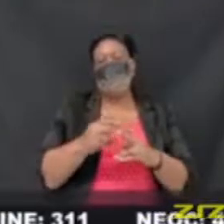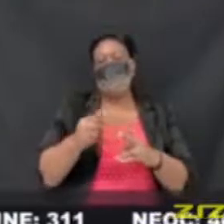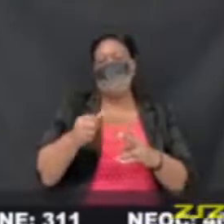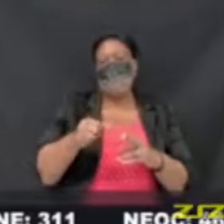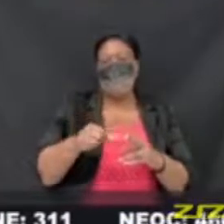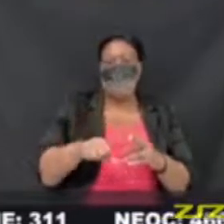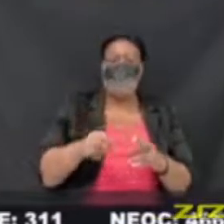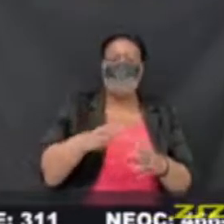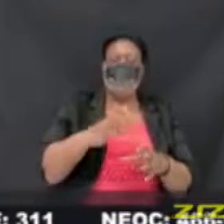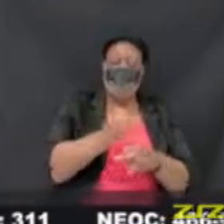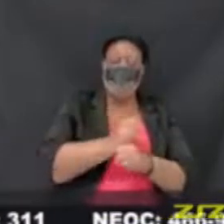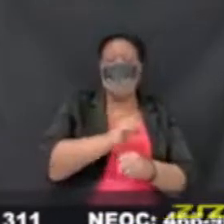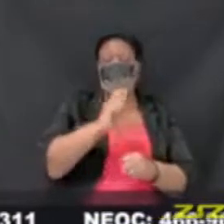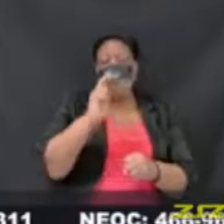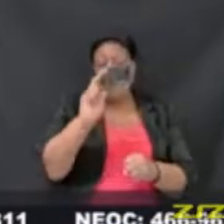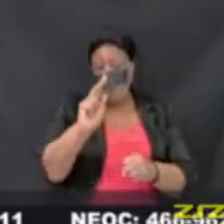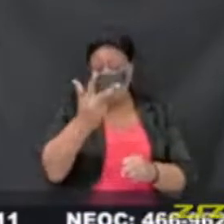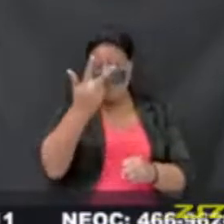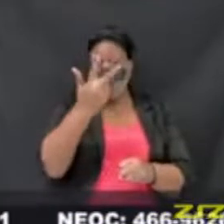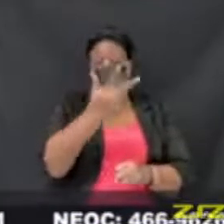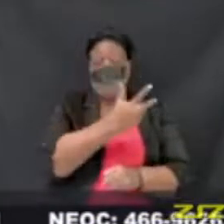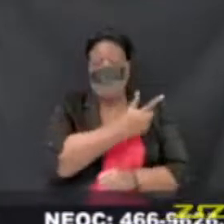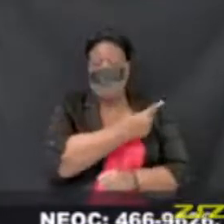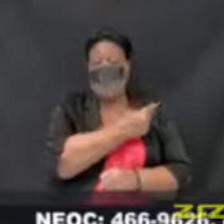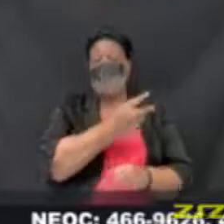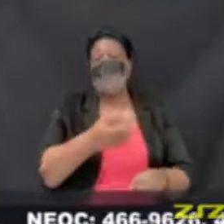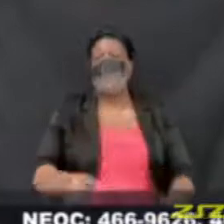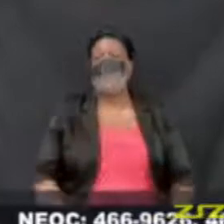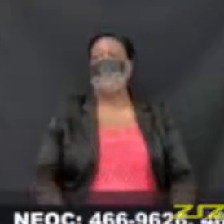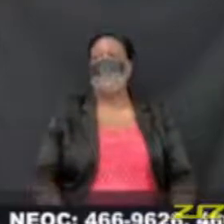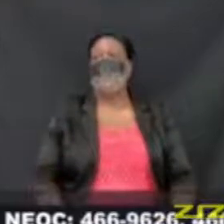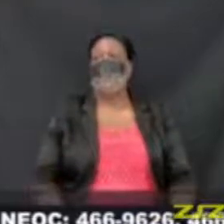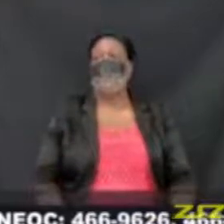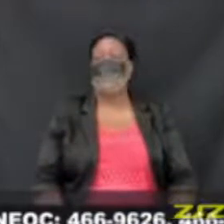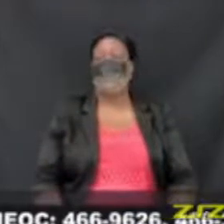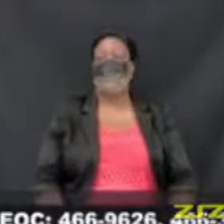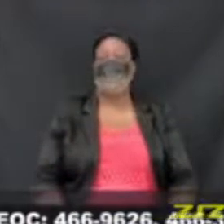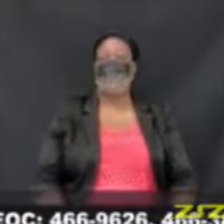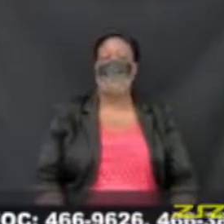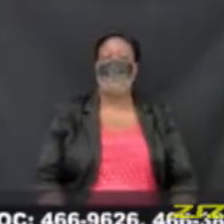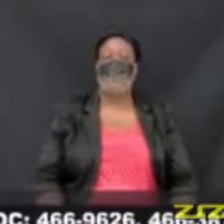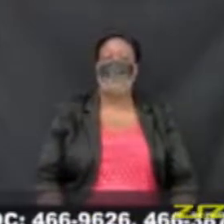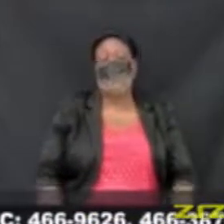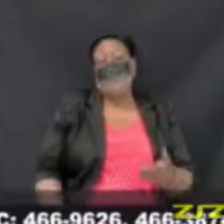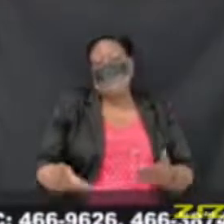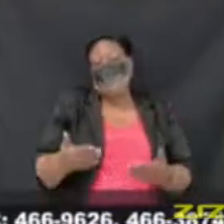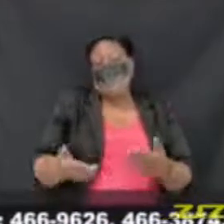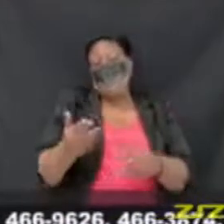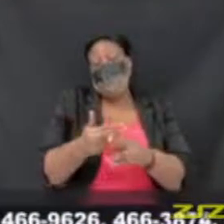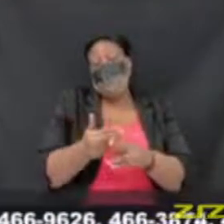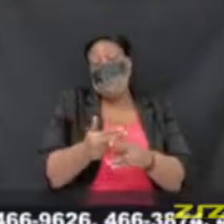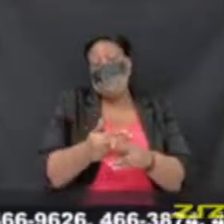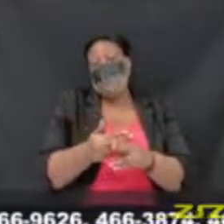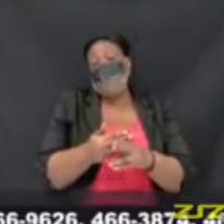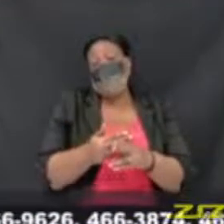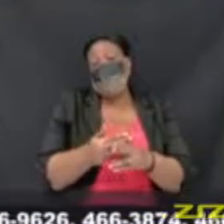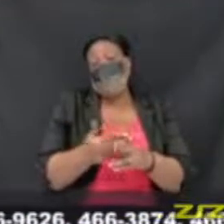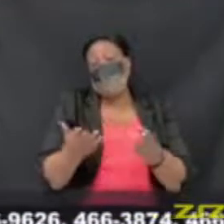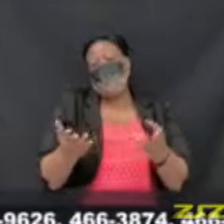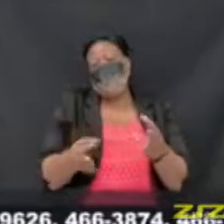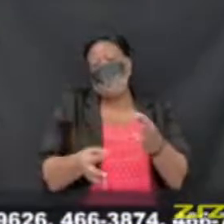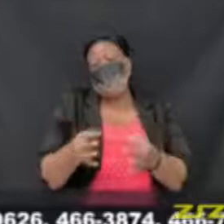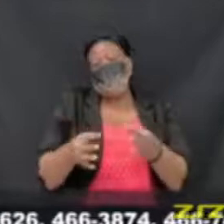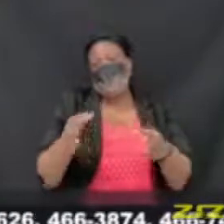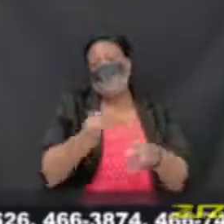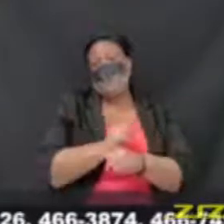shot. Now, there would come a point in time when the booster will be offered to everybody if the vaccines are widely available.